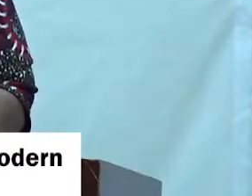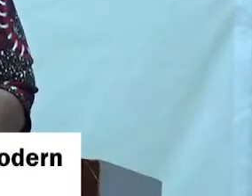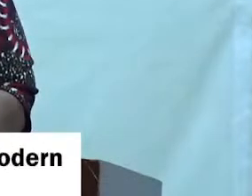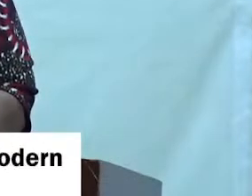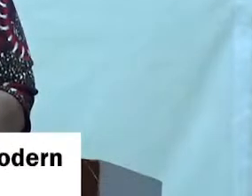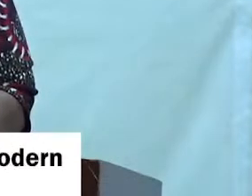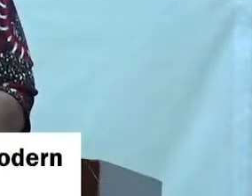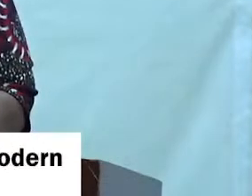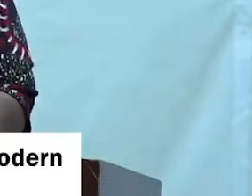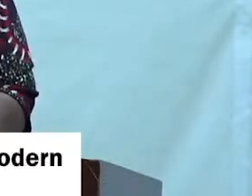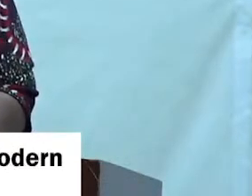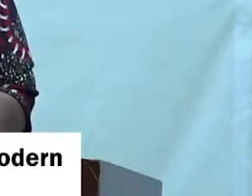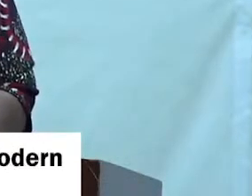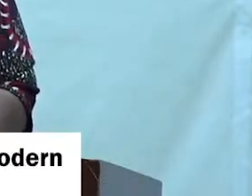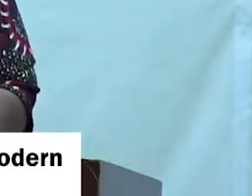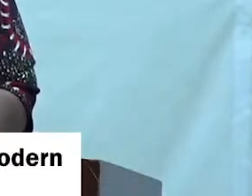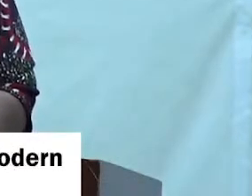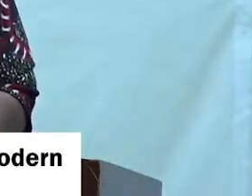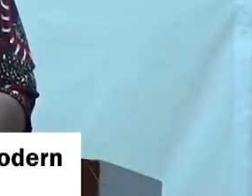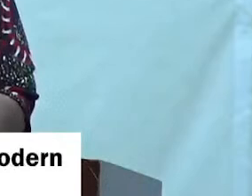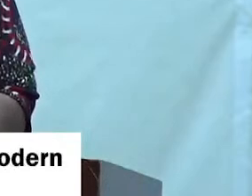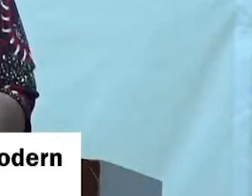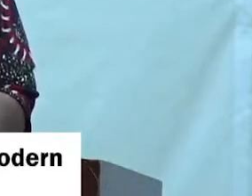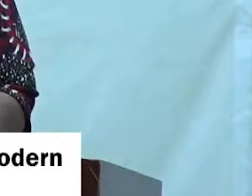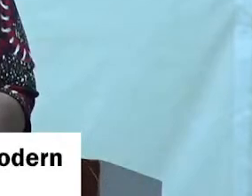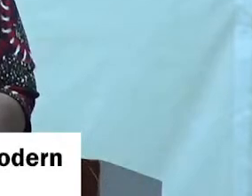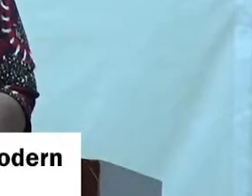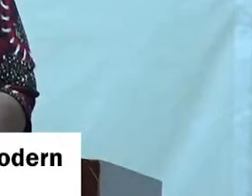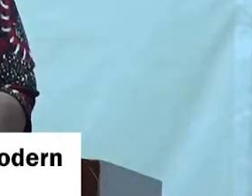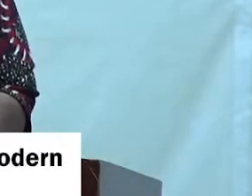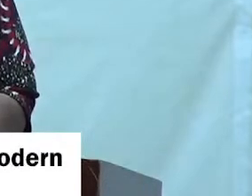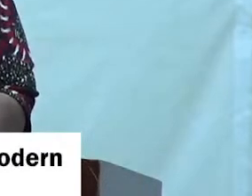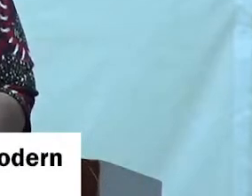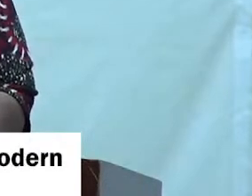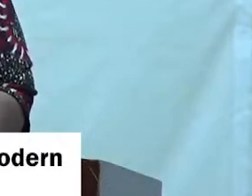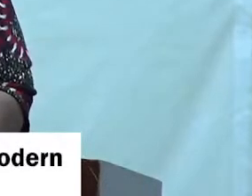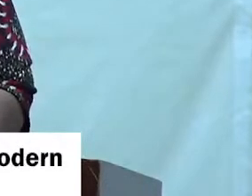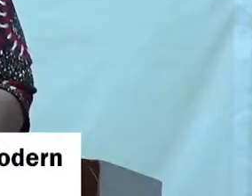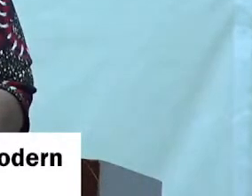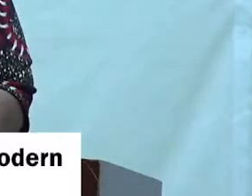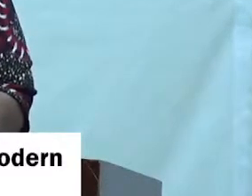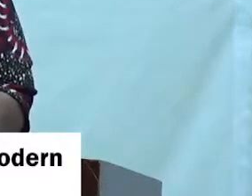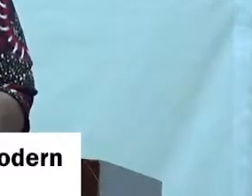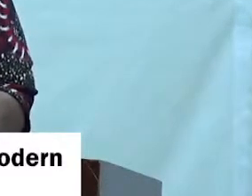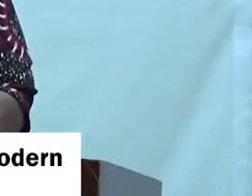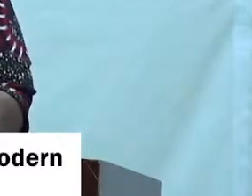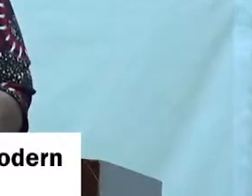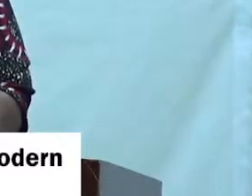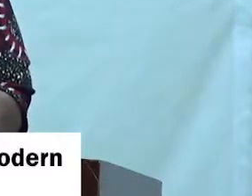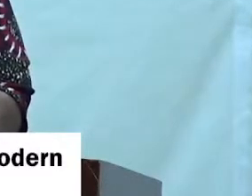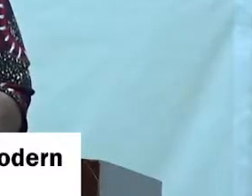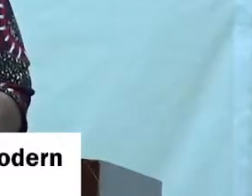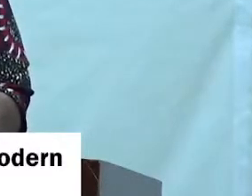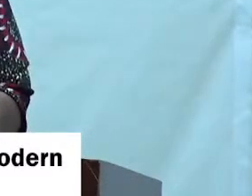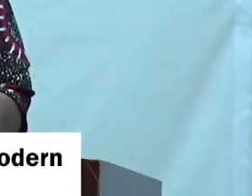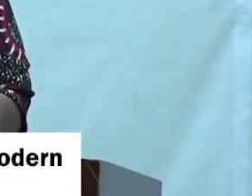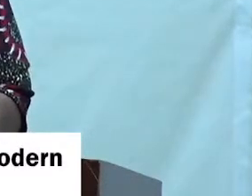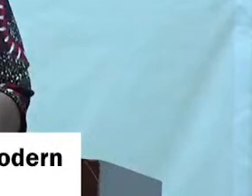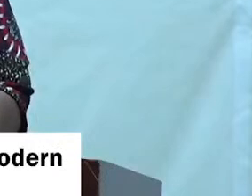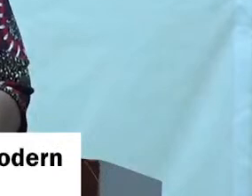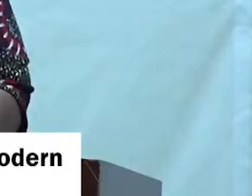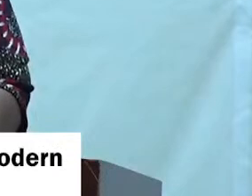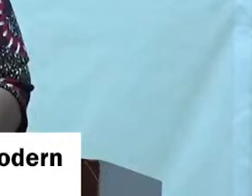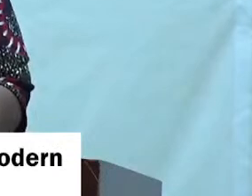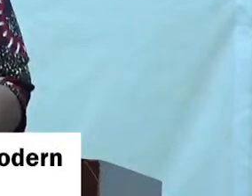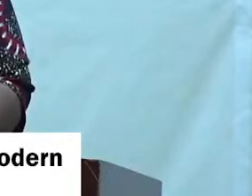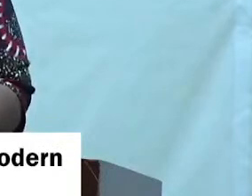also encapsulates a system of decentralized political authority with different branches of government